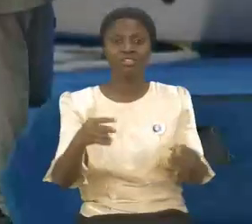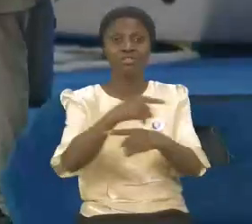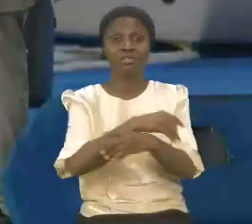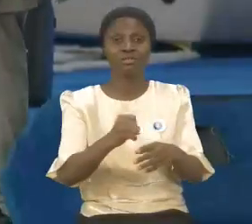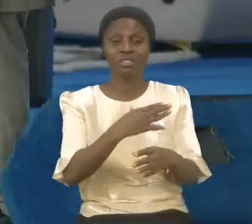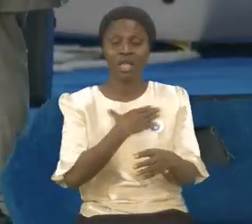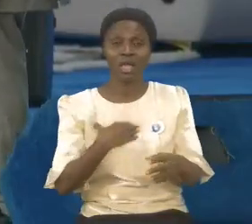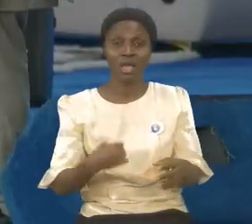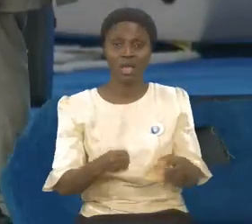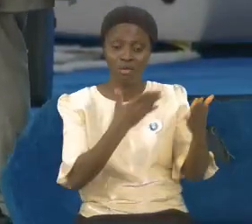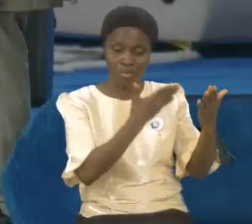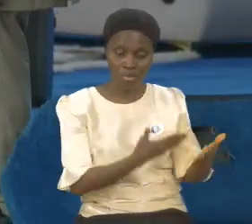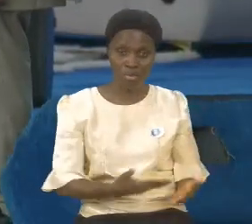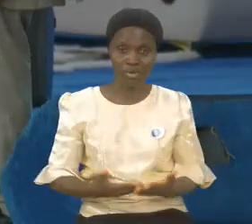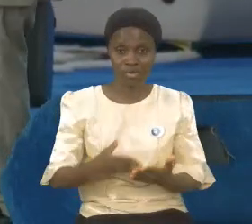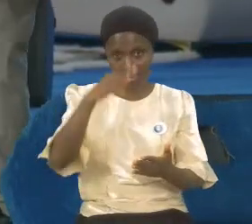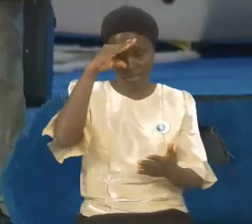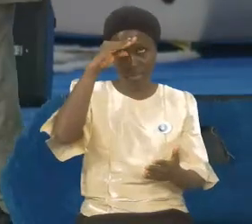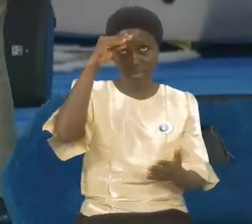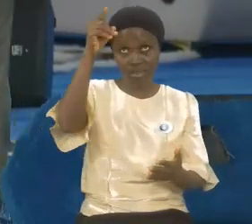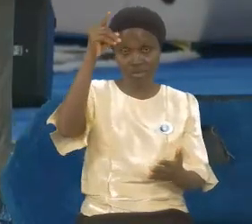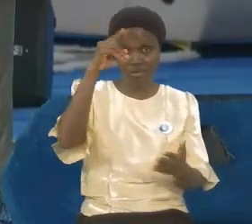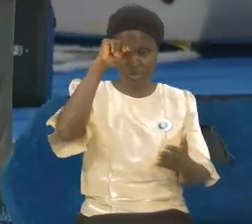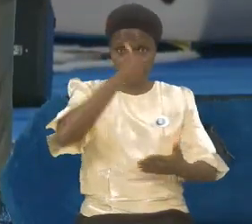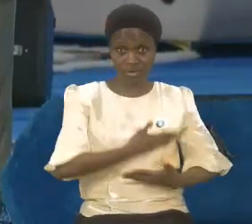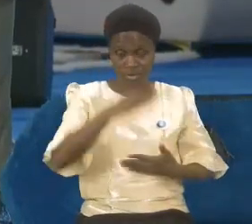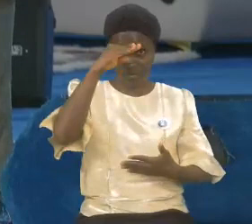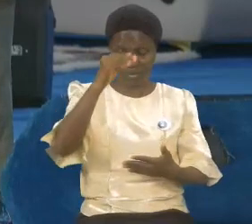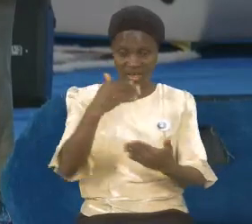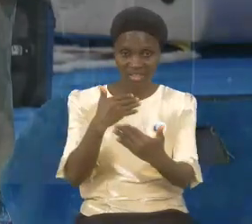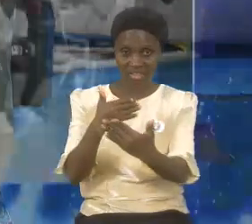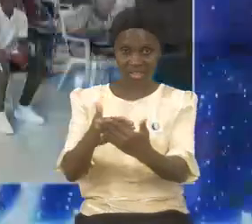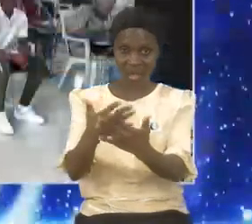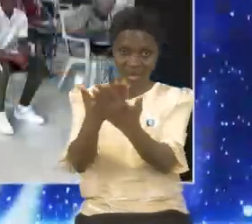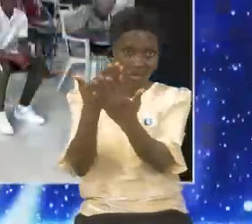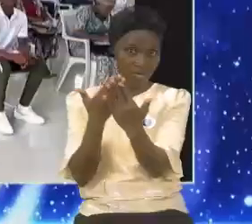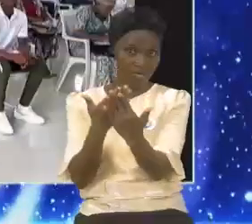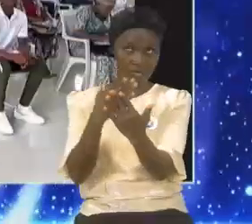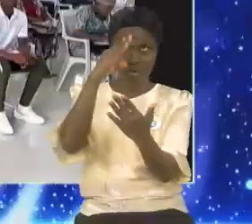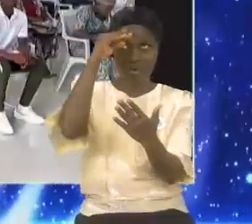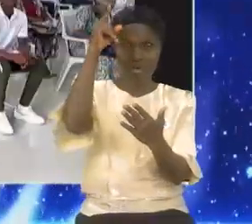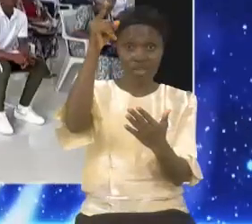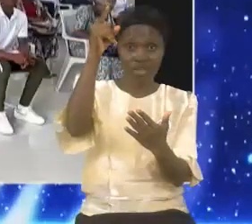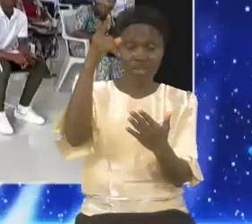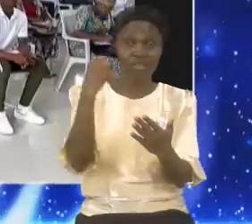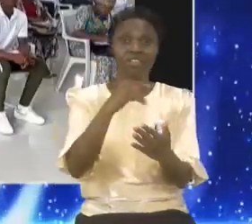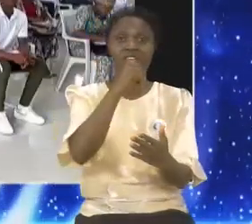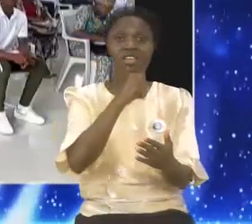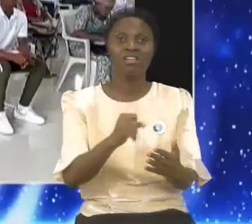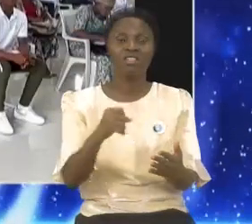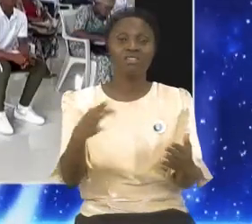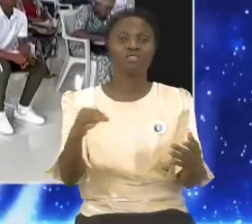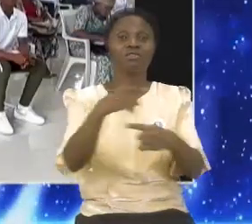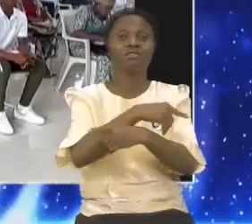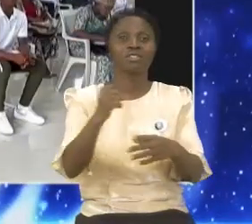him, the Son of Man, near before him the Ancient of Days. Look at verse